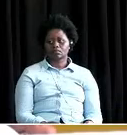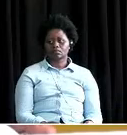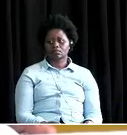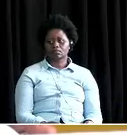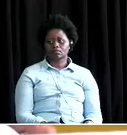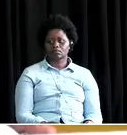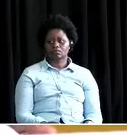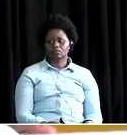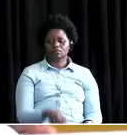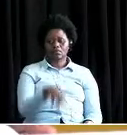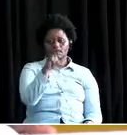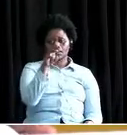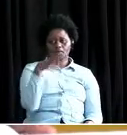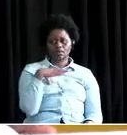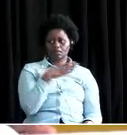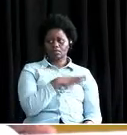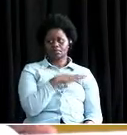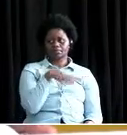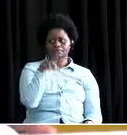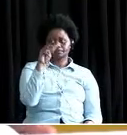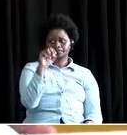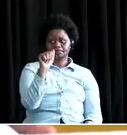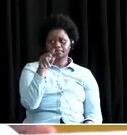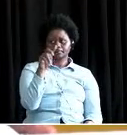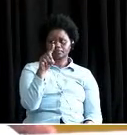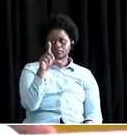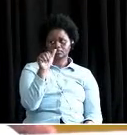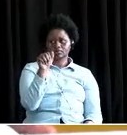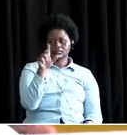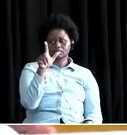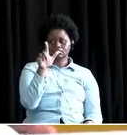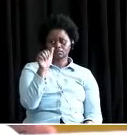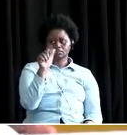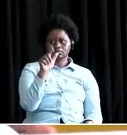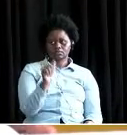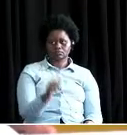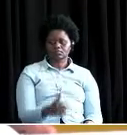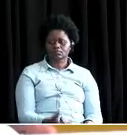Number 5, Councillor Madlala. Babu Kuala.